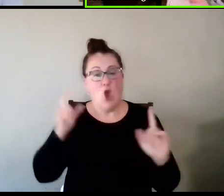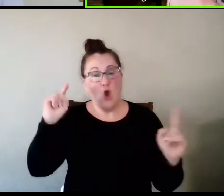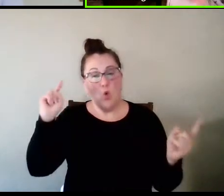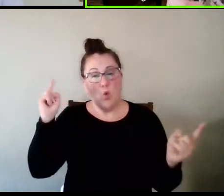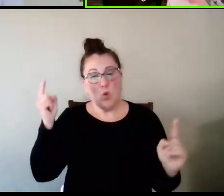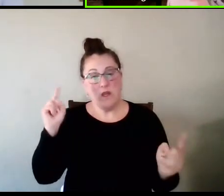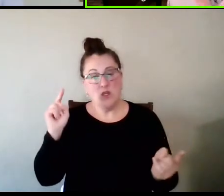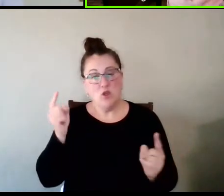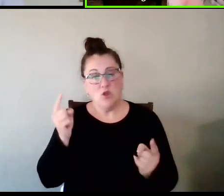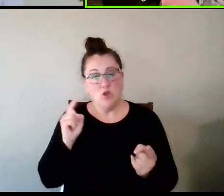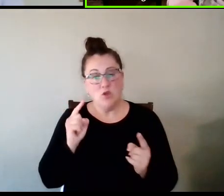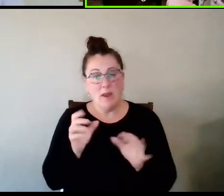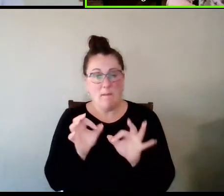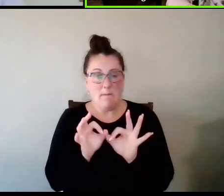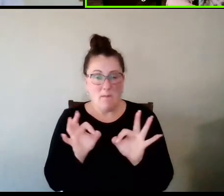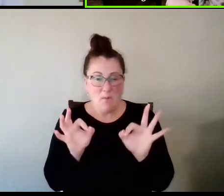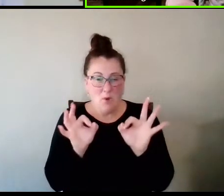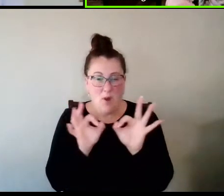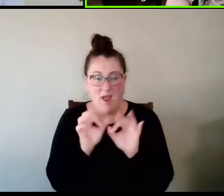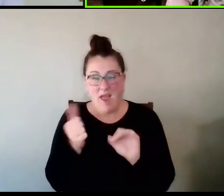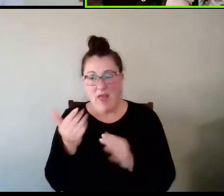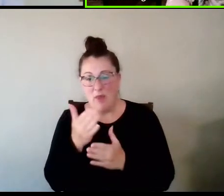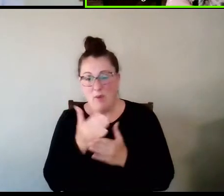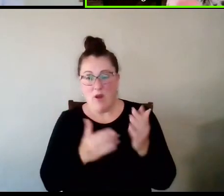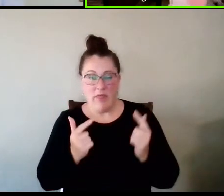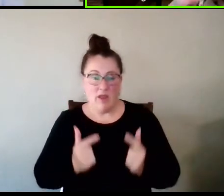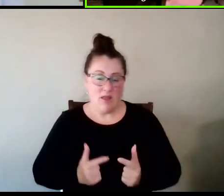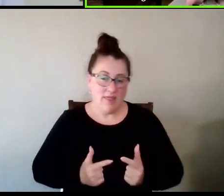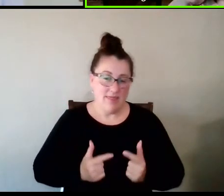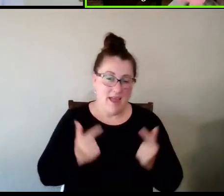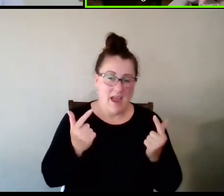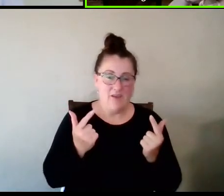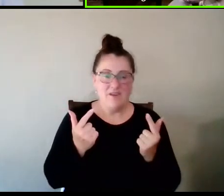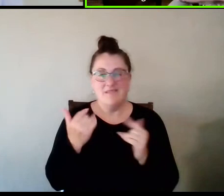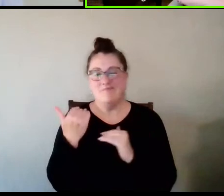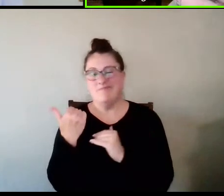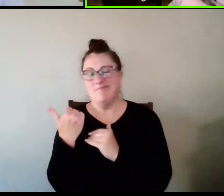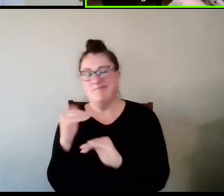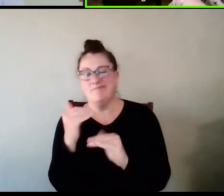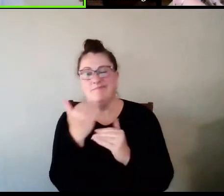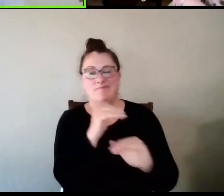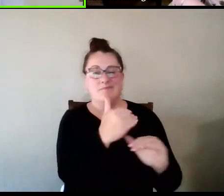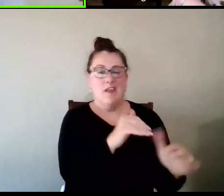reducing the importance of other aspects of their lives. So how do you see that?